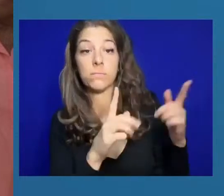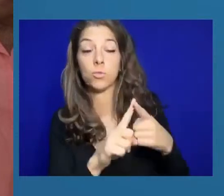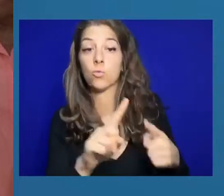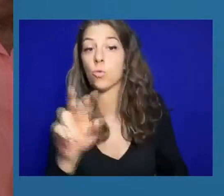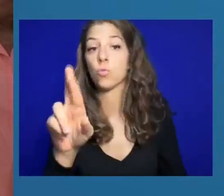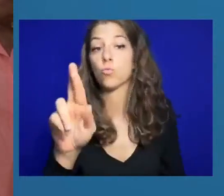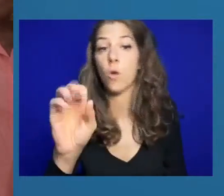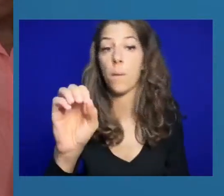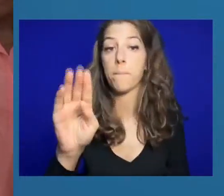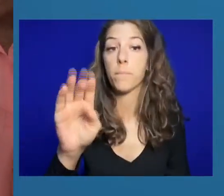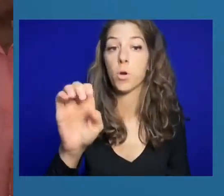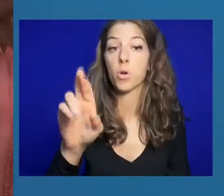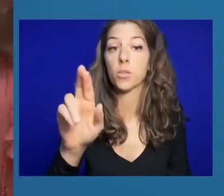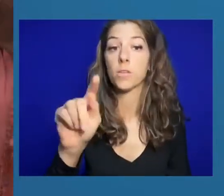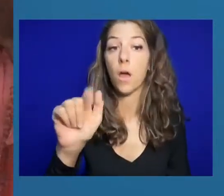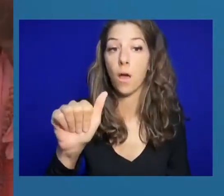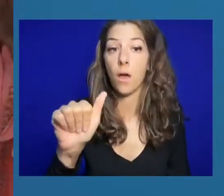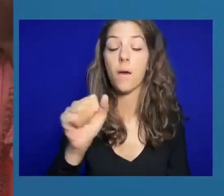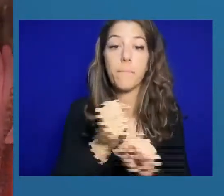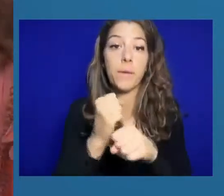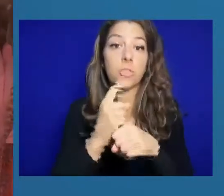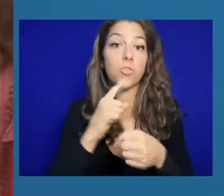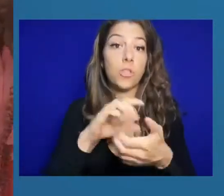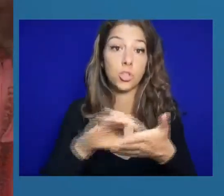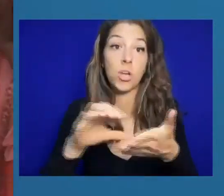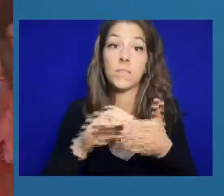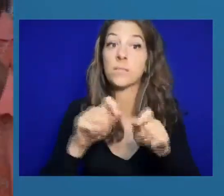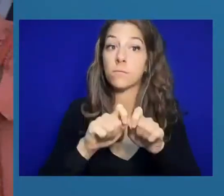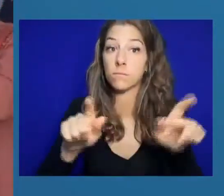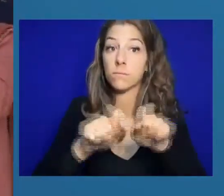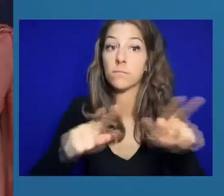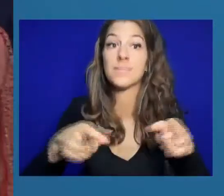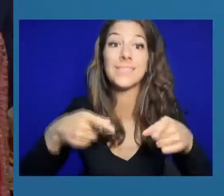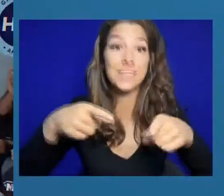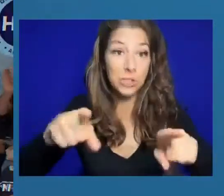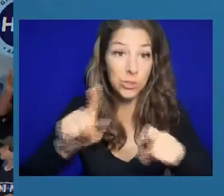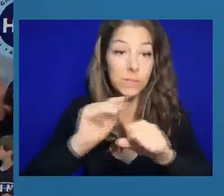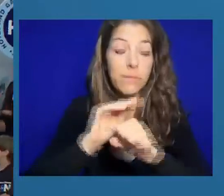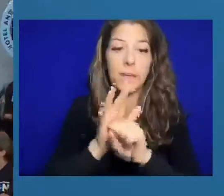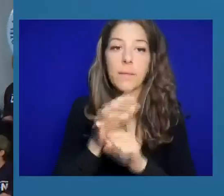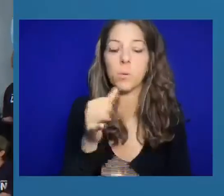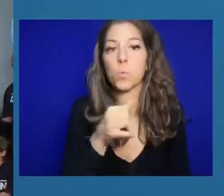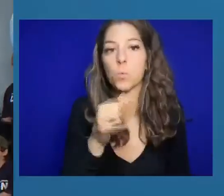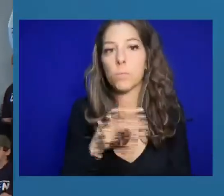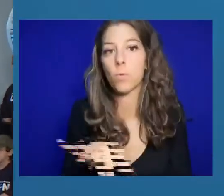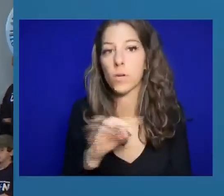who made sure the checks went out during the pandemic.